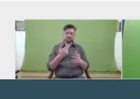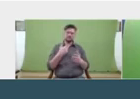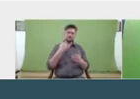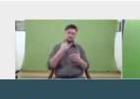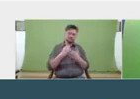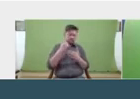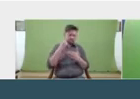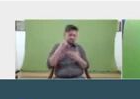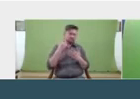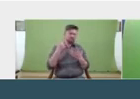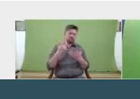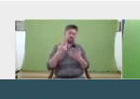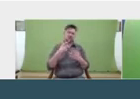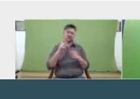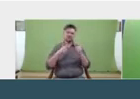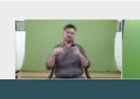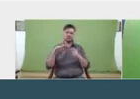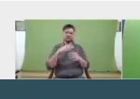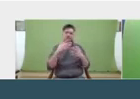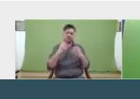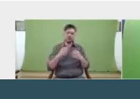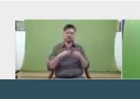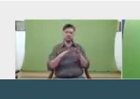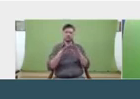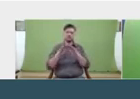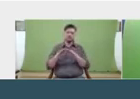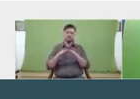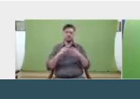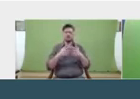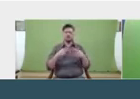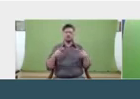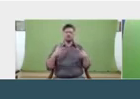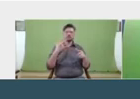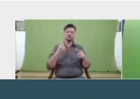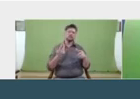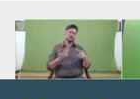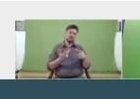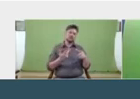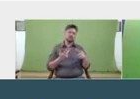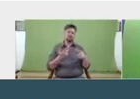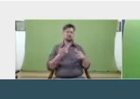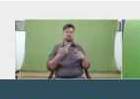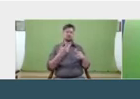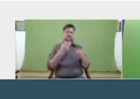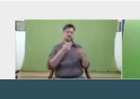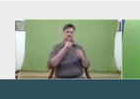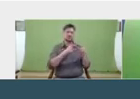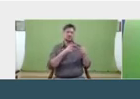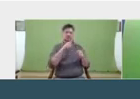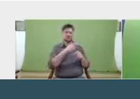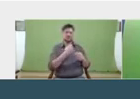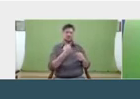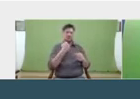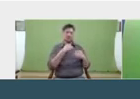in fact a pure standard language those in power need it for staying in power or getting more